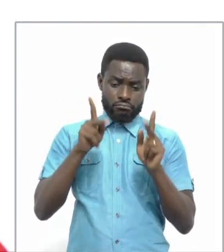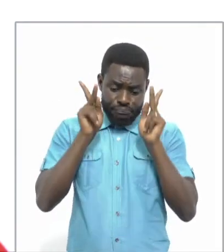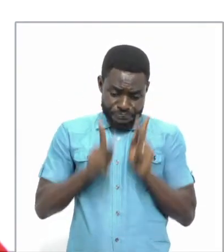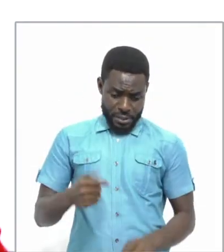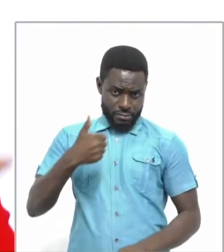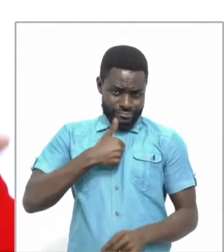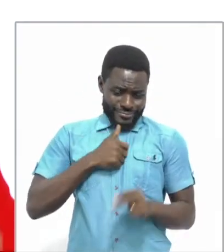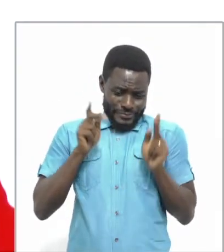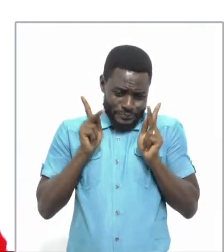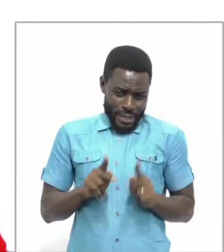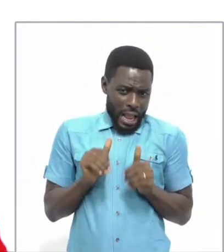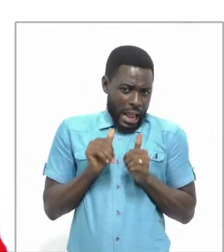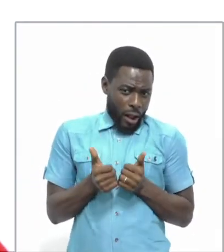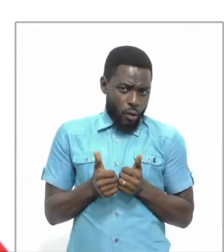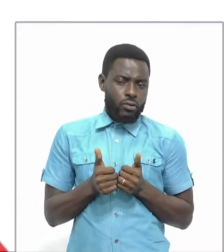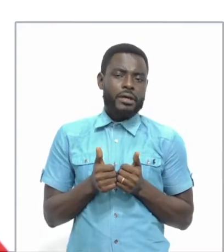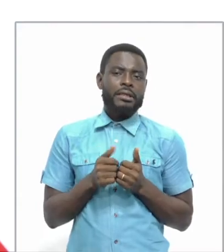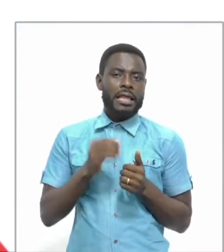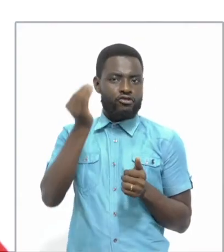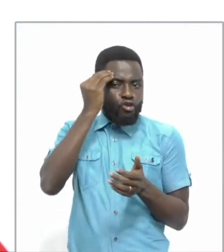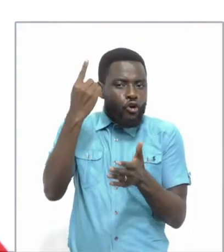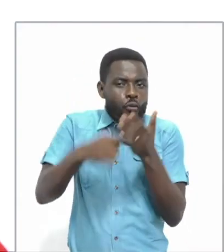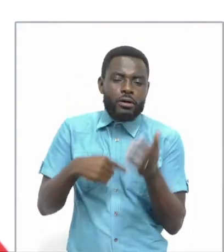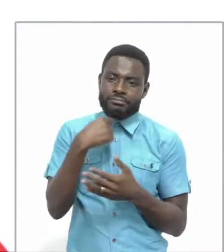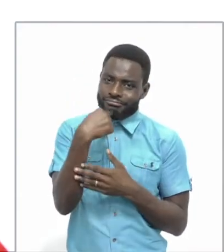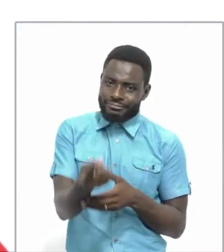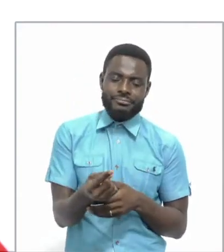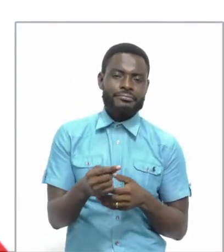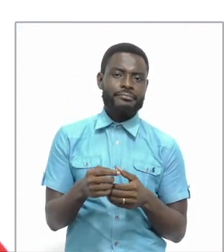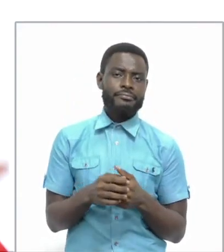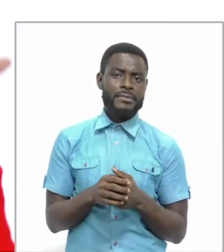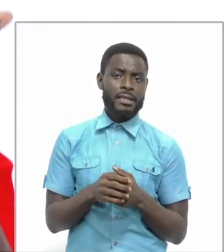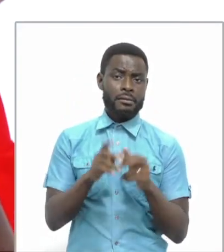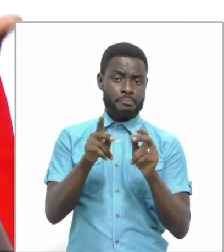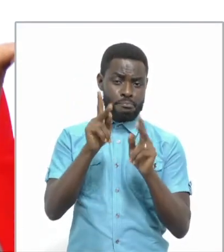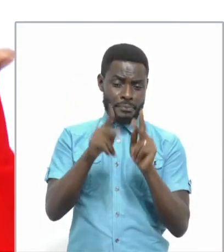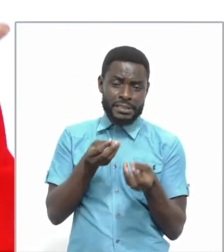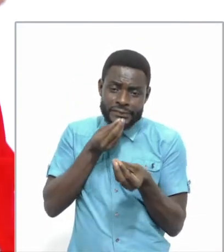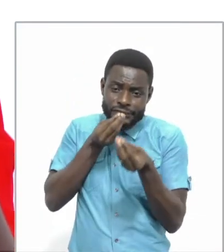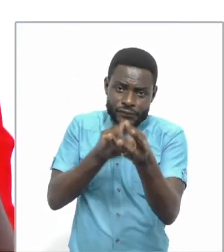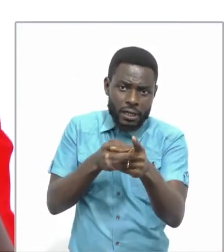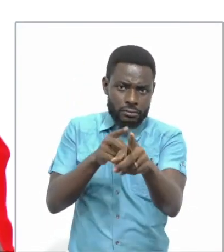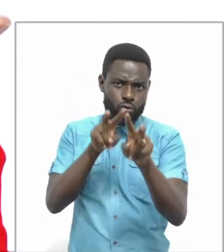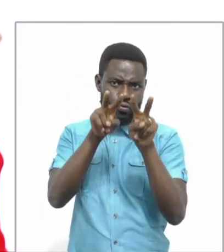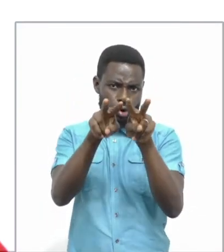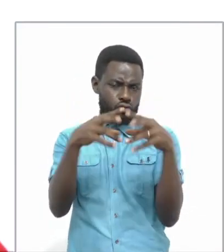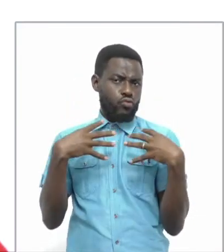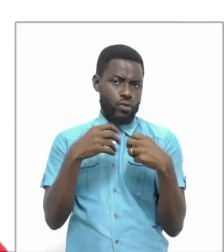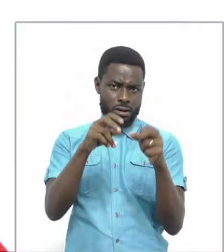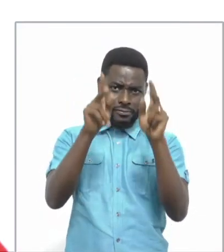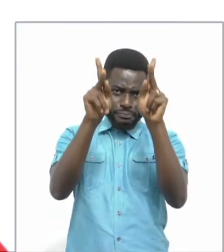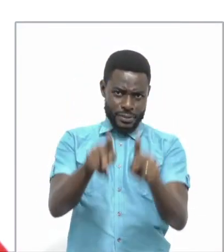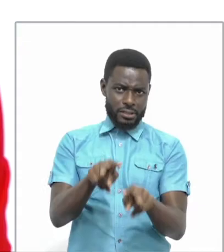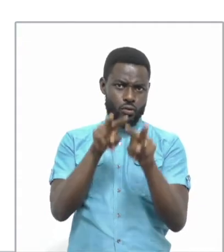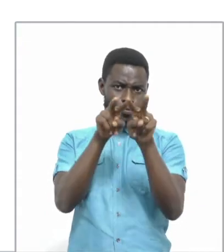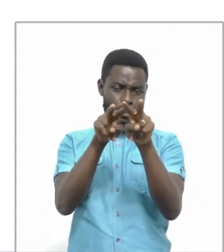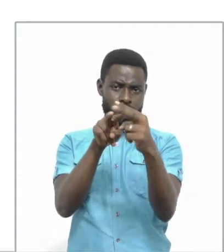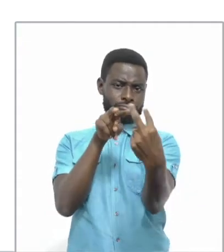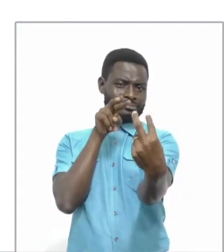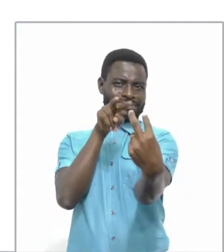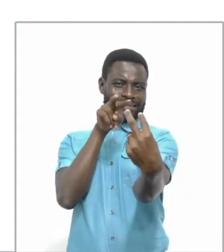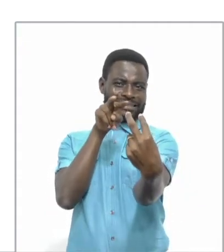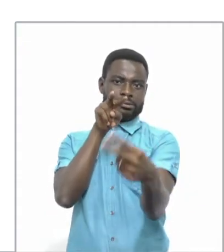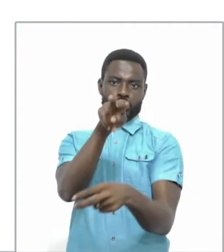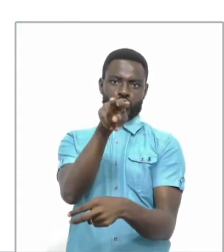bobia. Wonterhye ena nsam na ofi we num ba. Ehwe obi na enyim so a hwe na enyim ye. Nye da be hwe na enyim to de obi